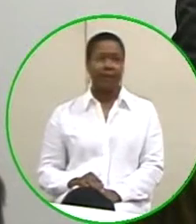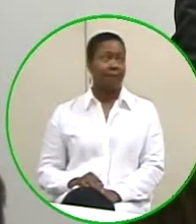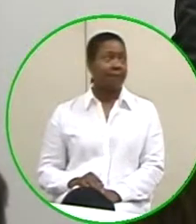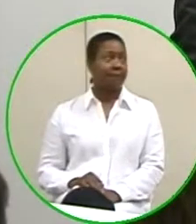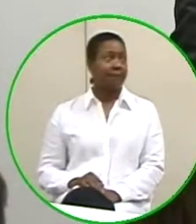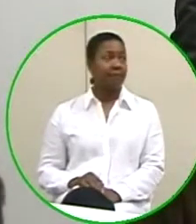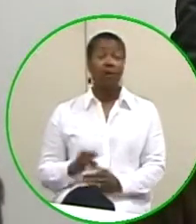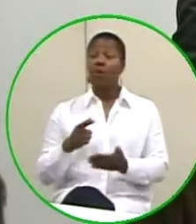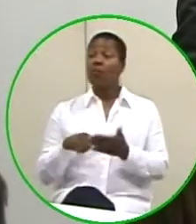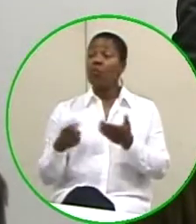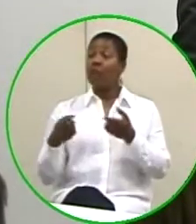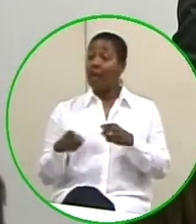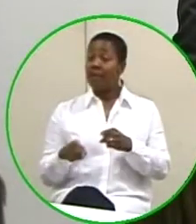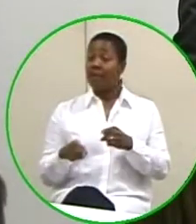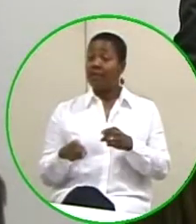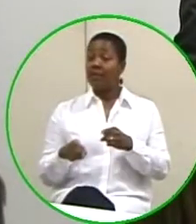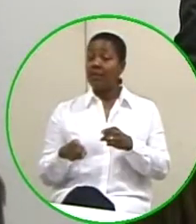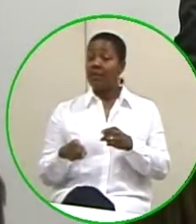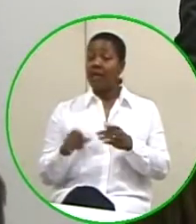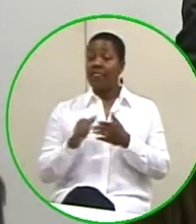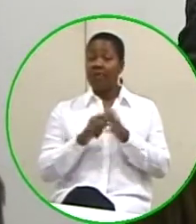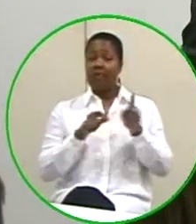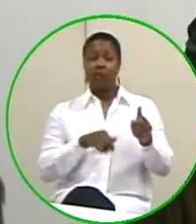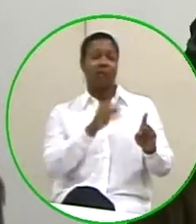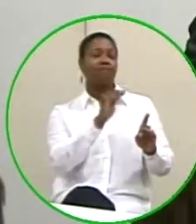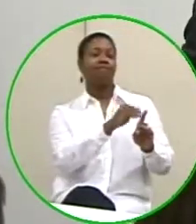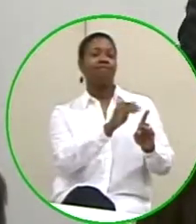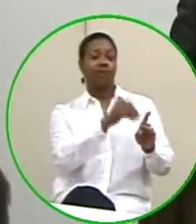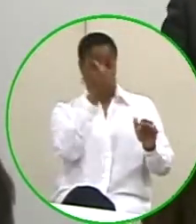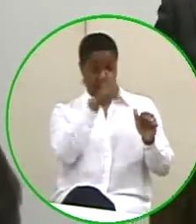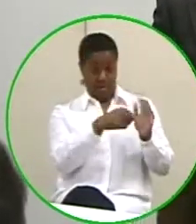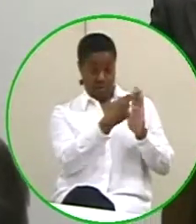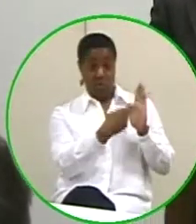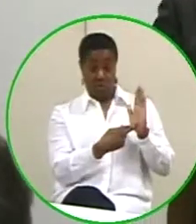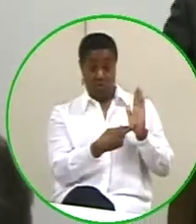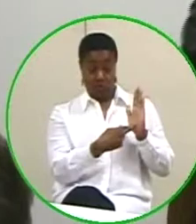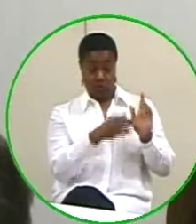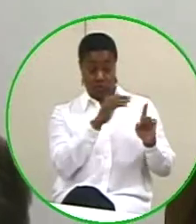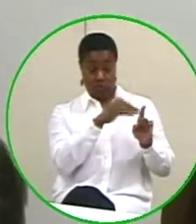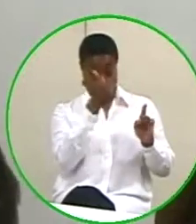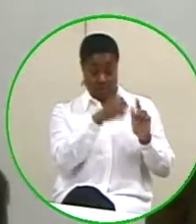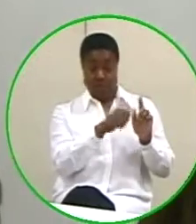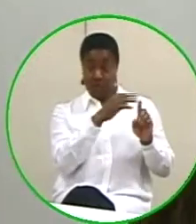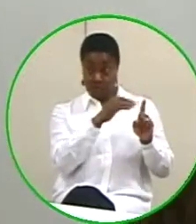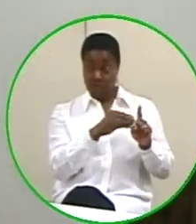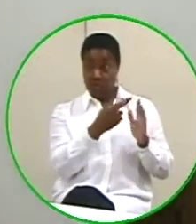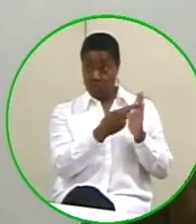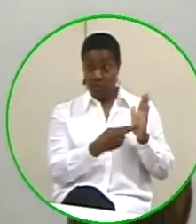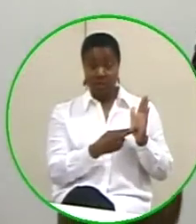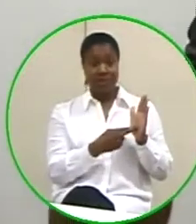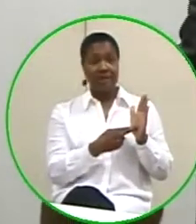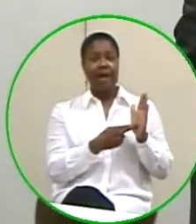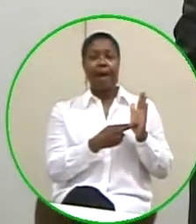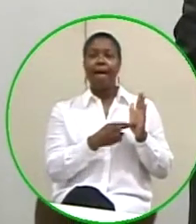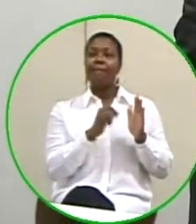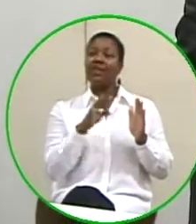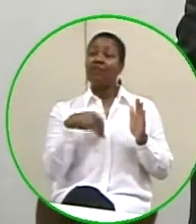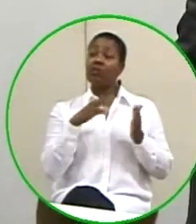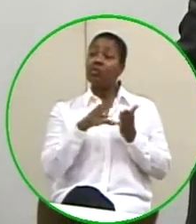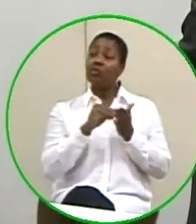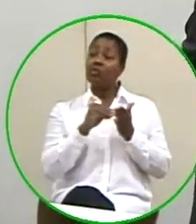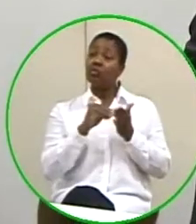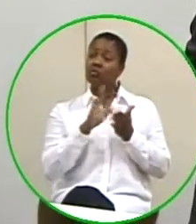And what they're going to do is they're going to remind them of their rules. Now, this is where it gets hard. When your school has